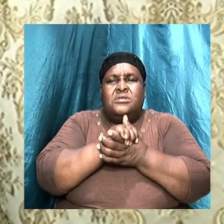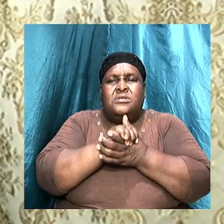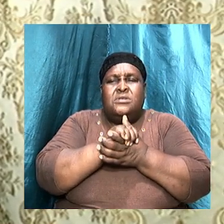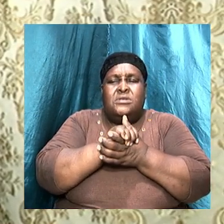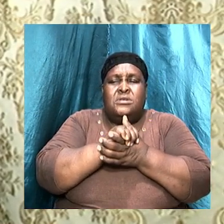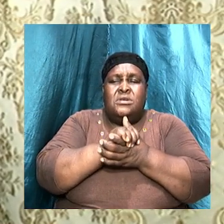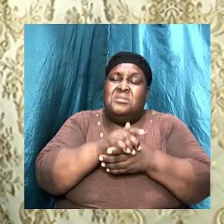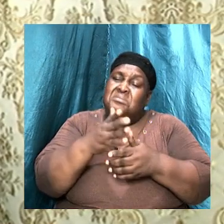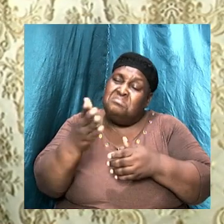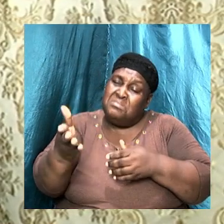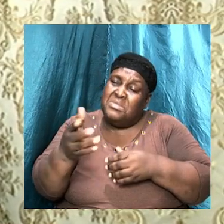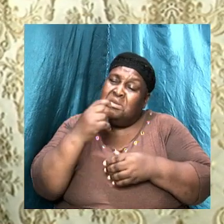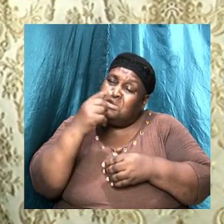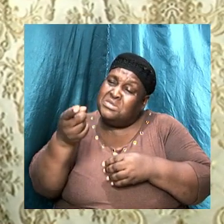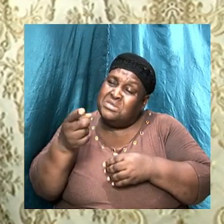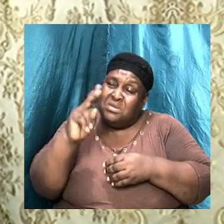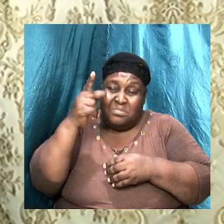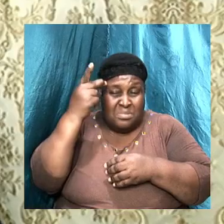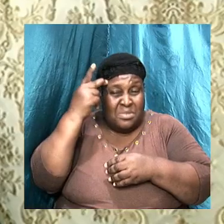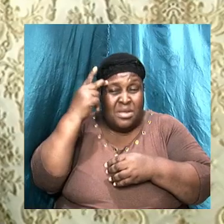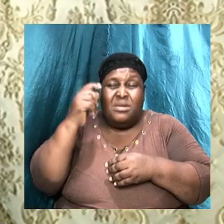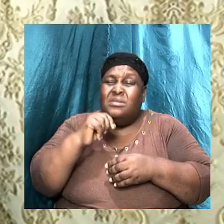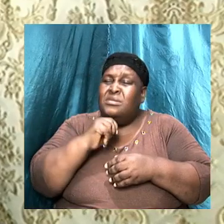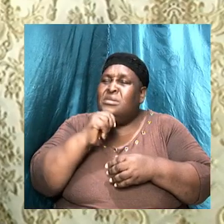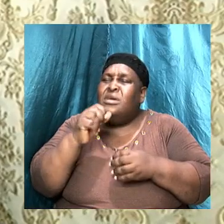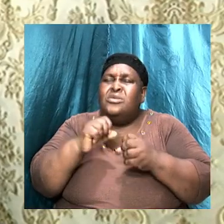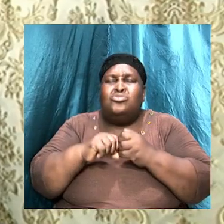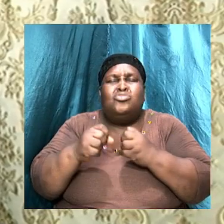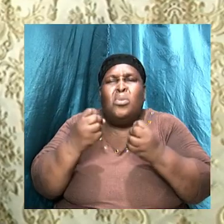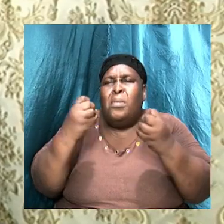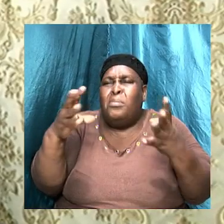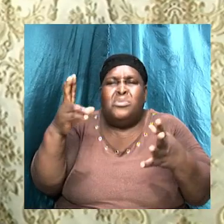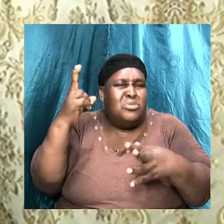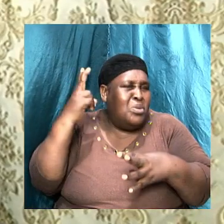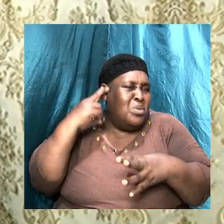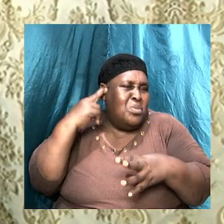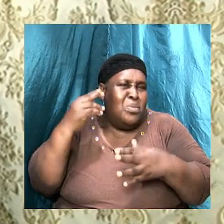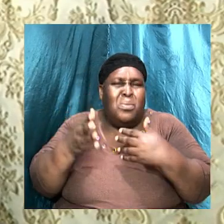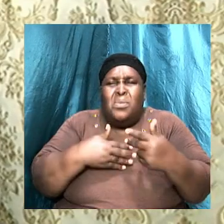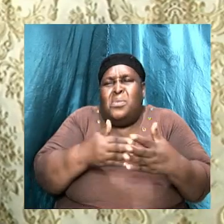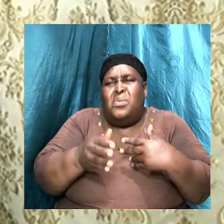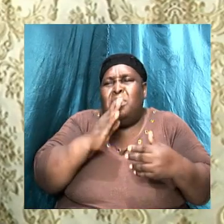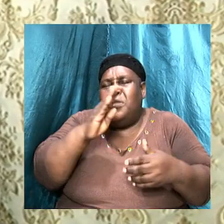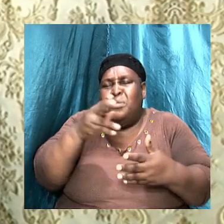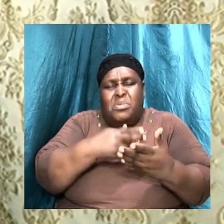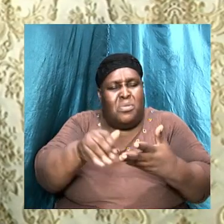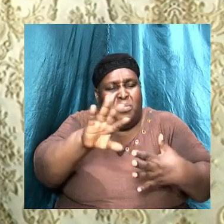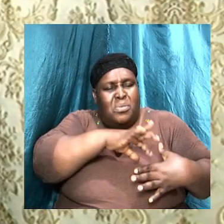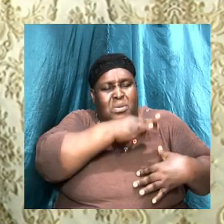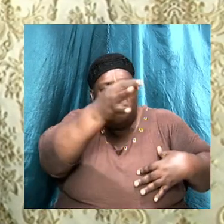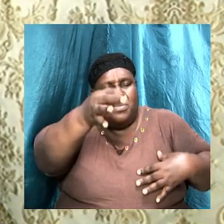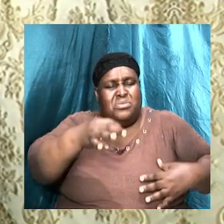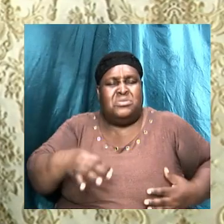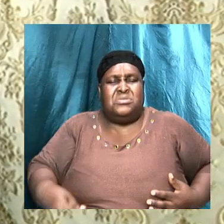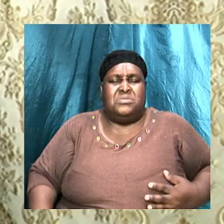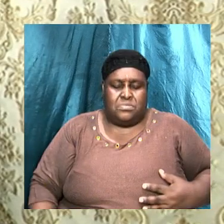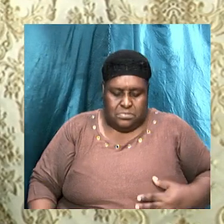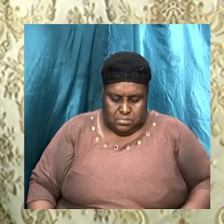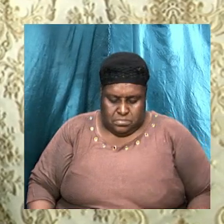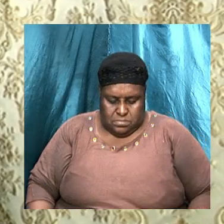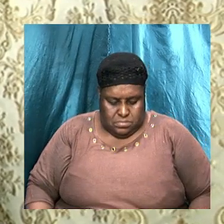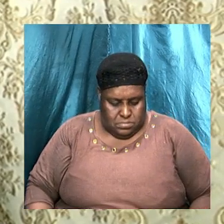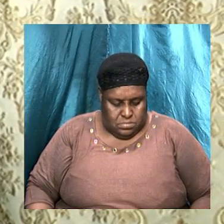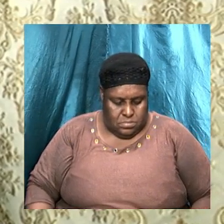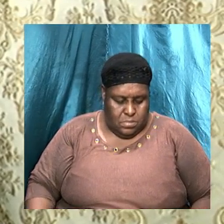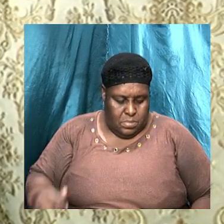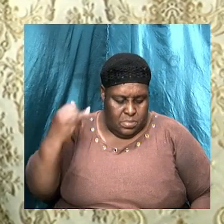And they said unto him, we have not so much heard, whether there be any Holy Ghost. And let me just stop here, because